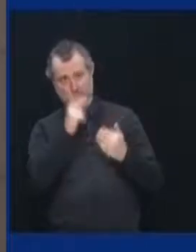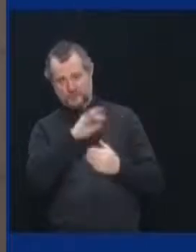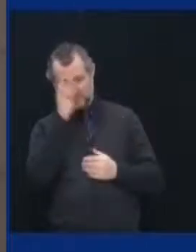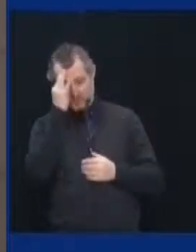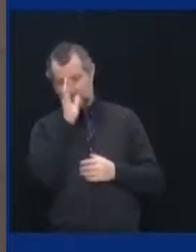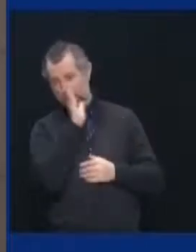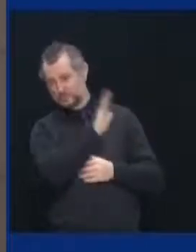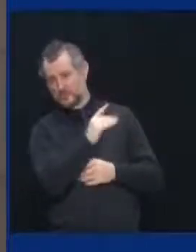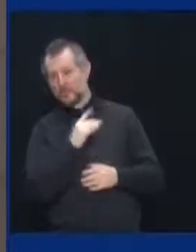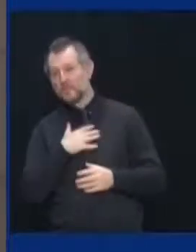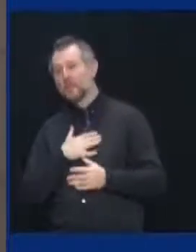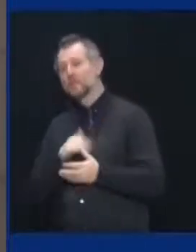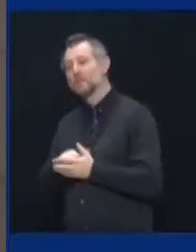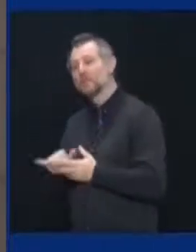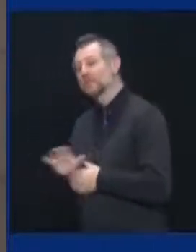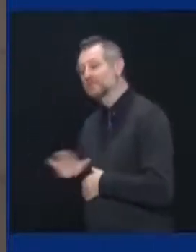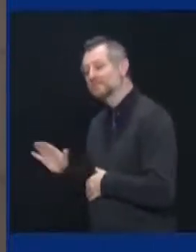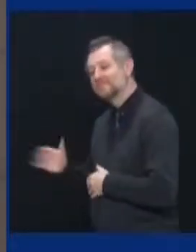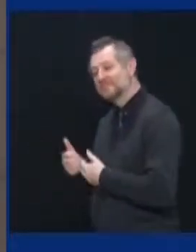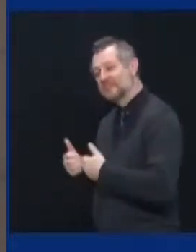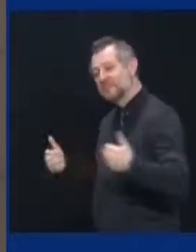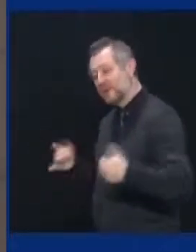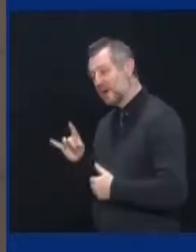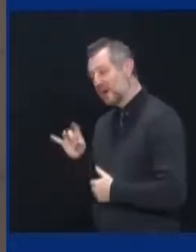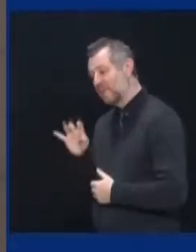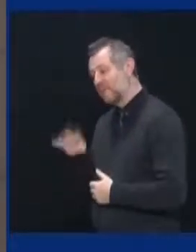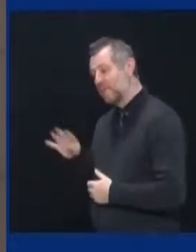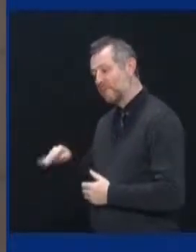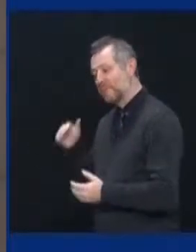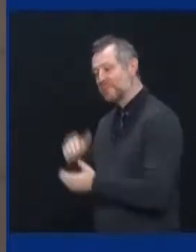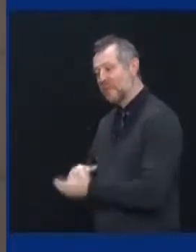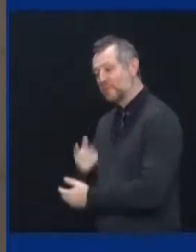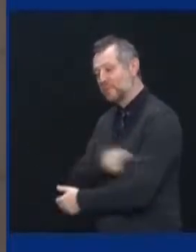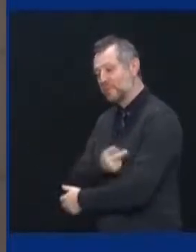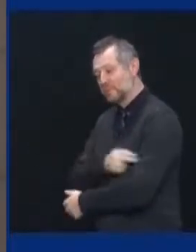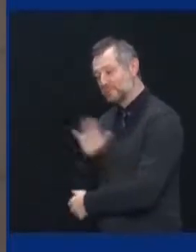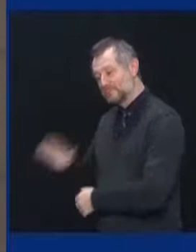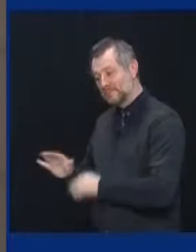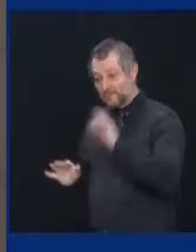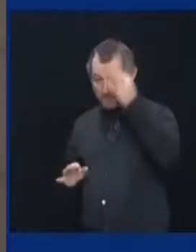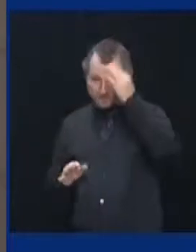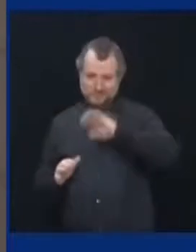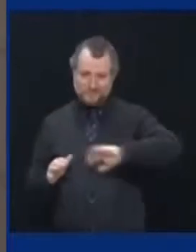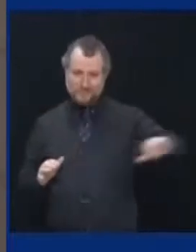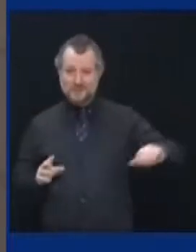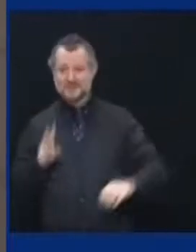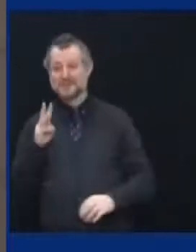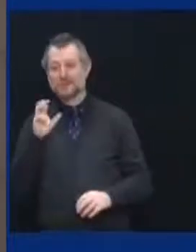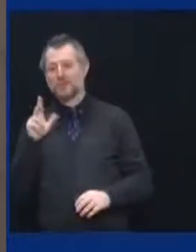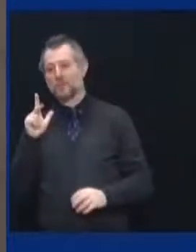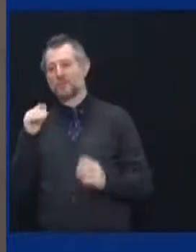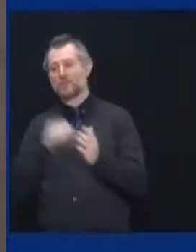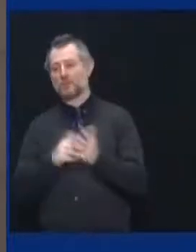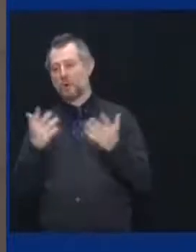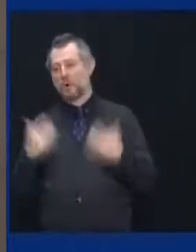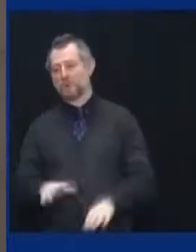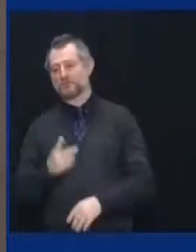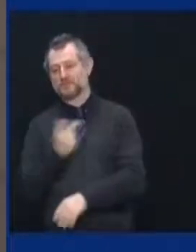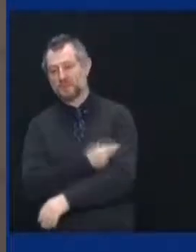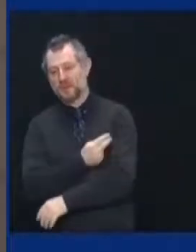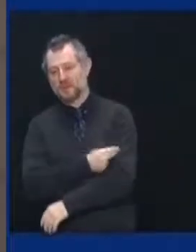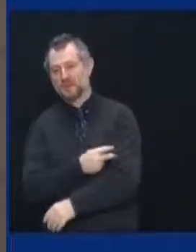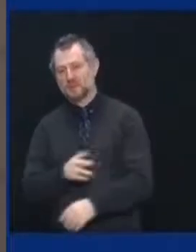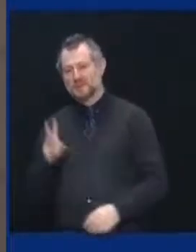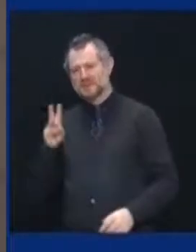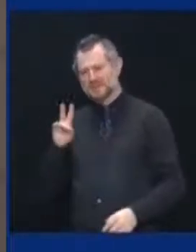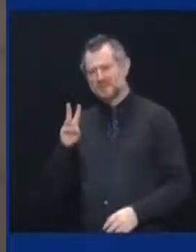about 844,000 doses delivered to date. Of that, 623,000 have been administered. That's 74%. So that was the number